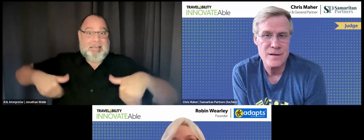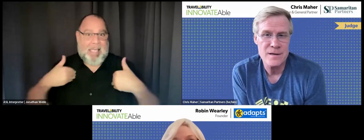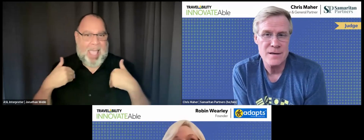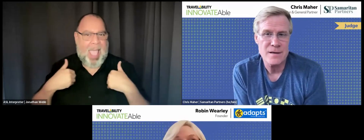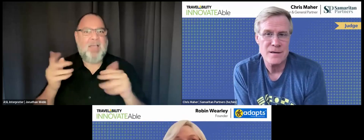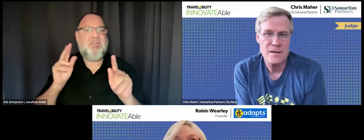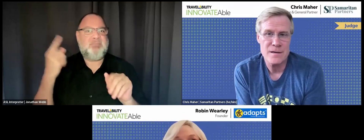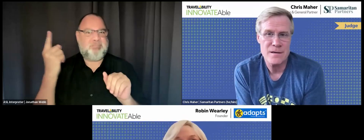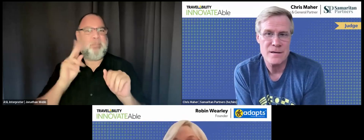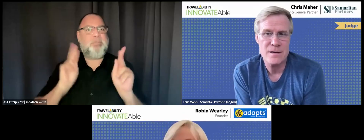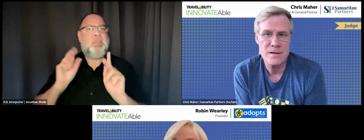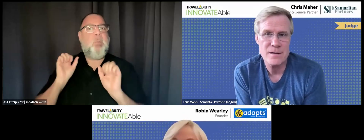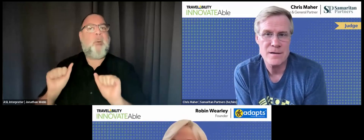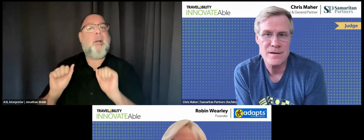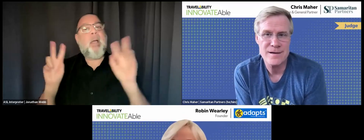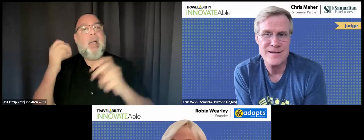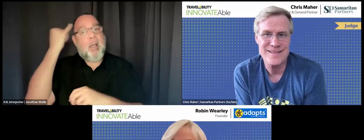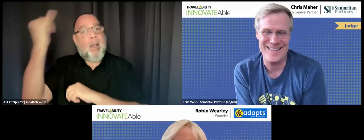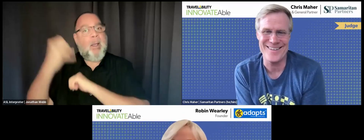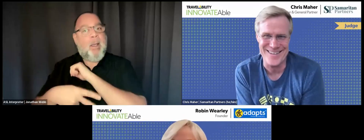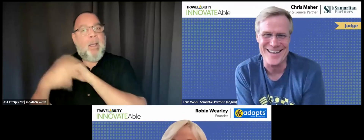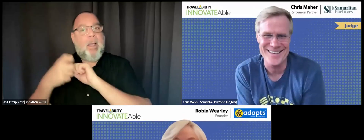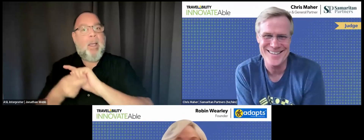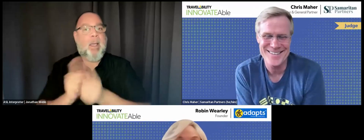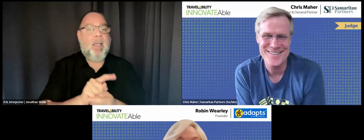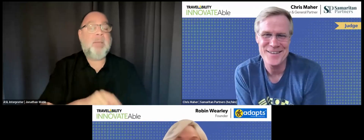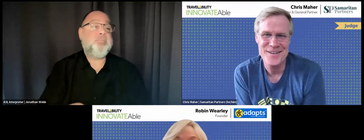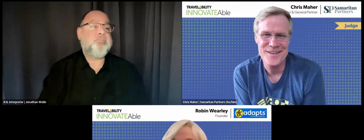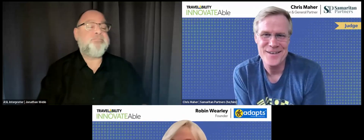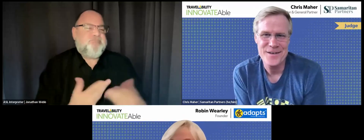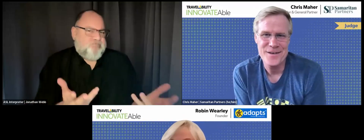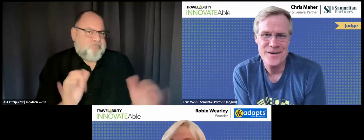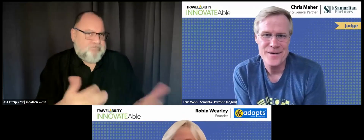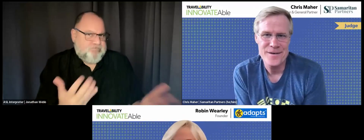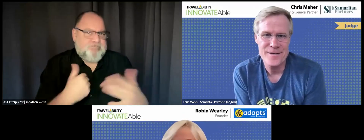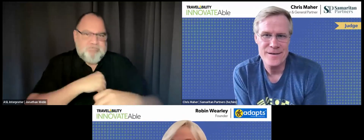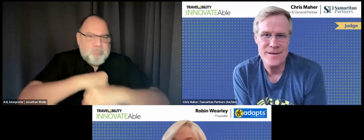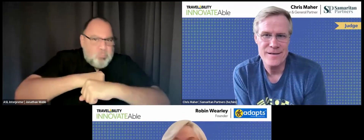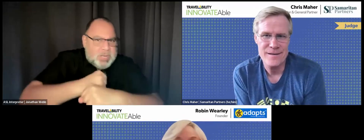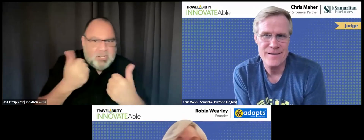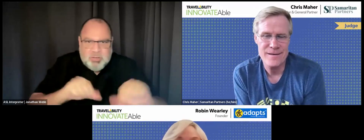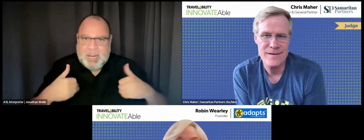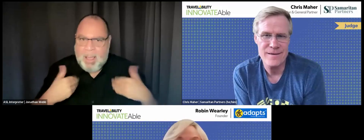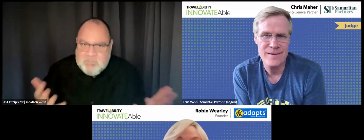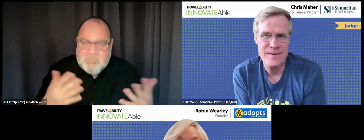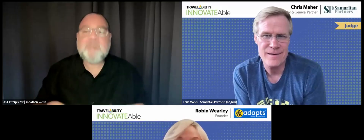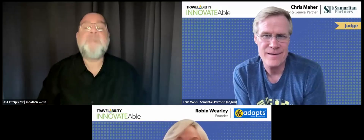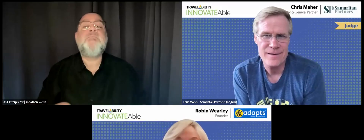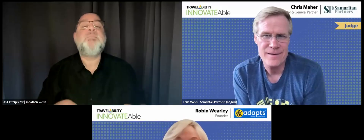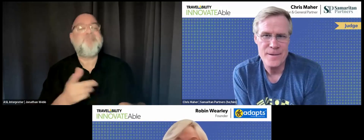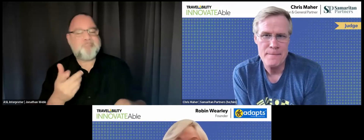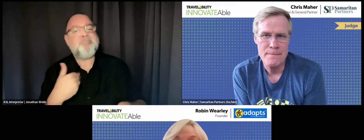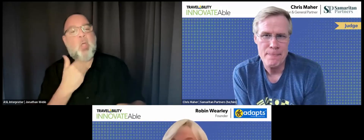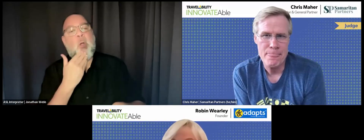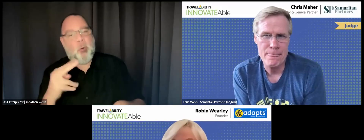Yeah. Well, there's good news and bad news about that. We did go down that road and